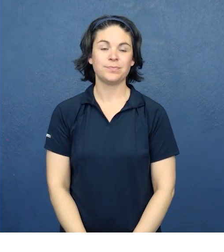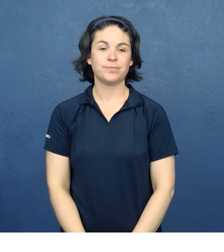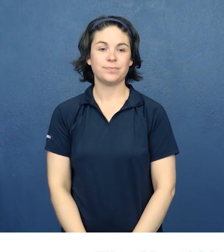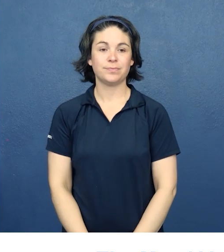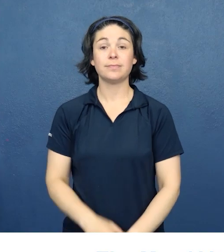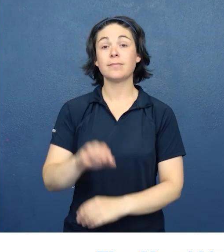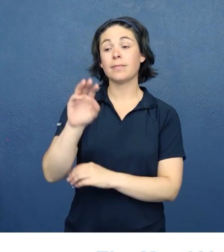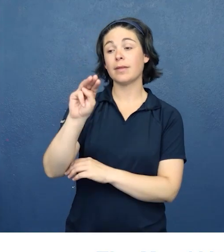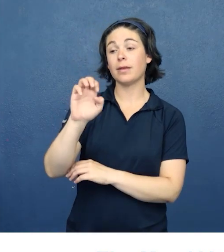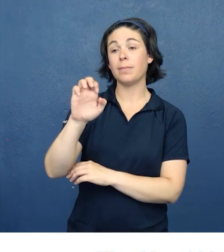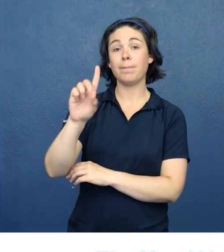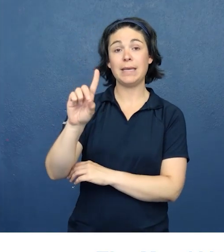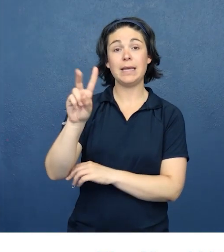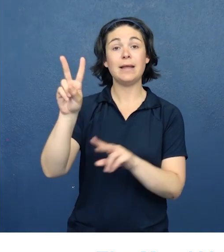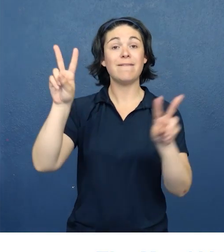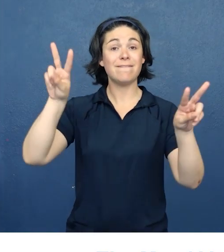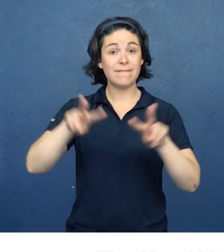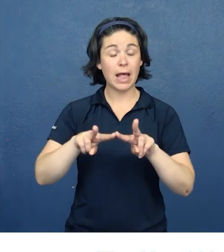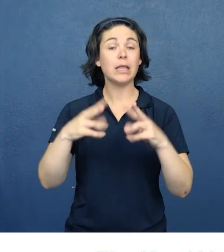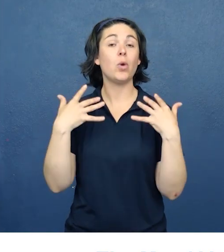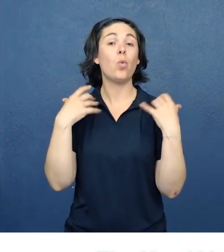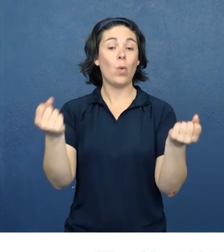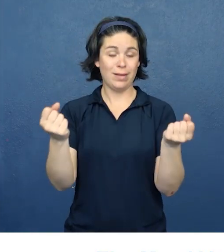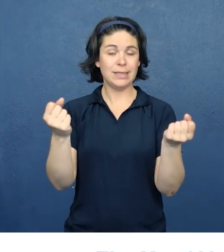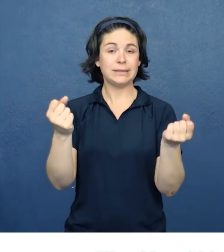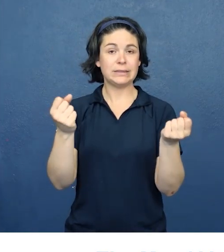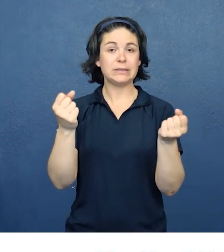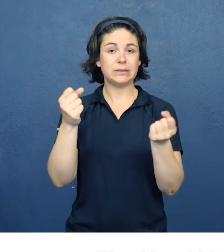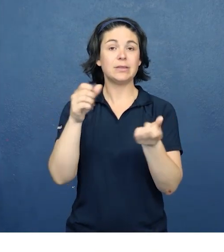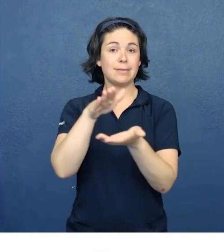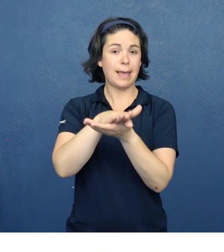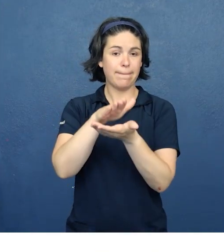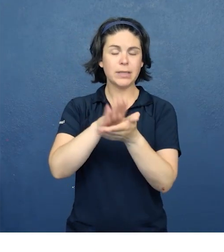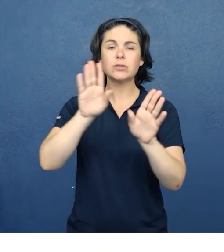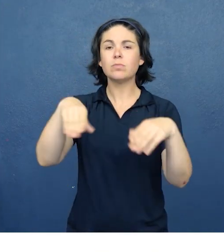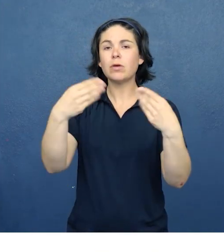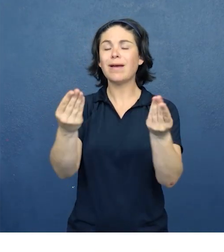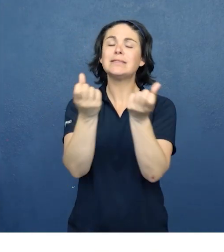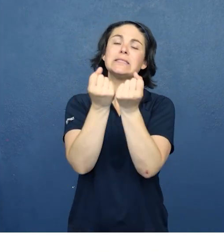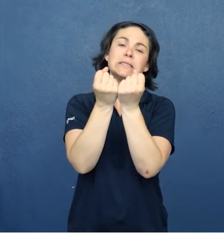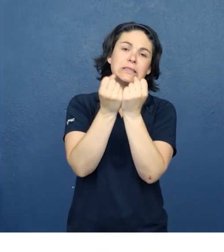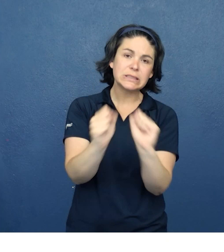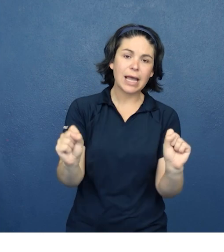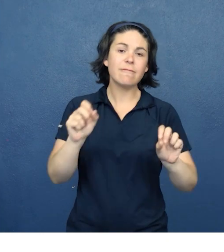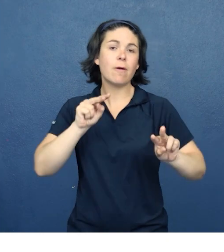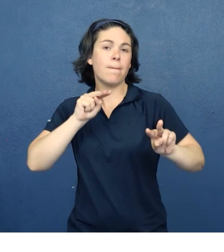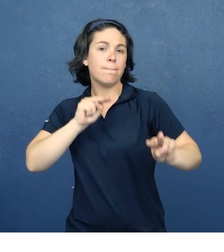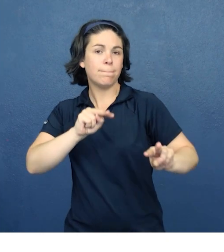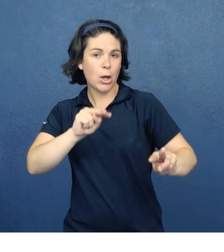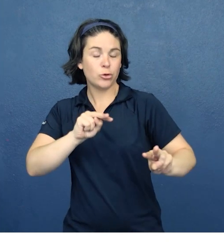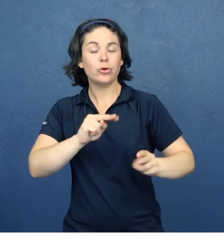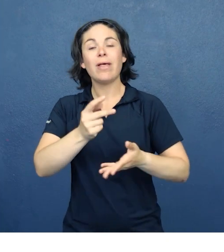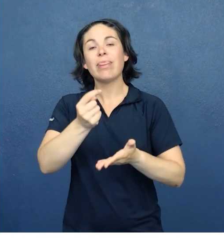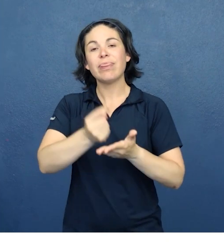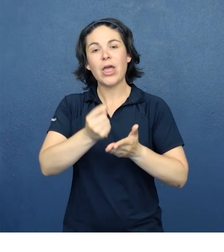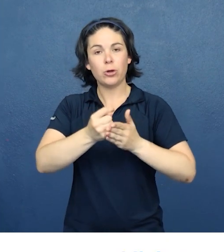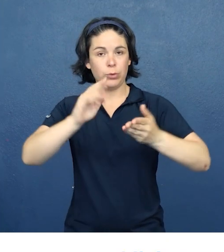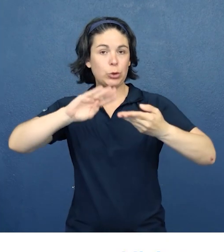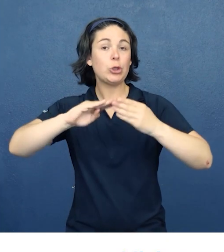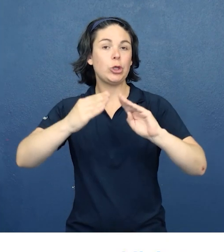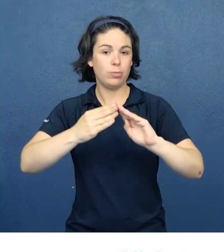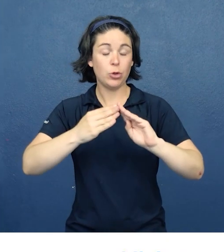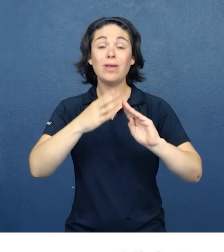The Mead Valley Wellness Village is a full-service behavioral health campus that provides a safe, monitored, and therapeutic